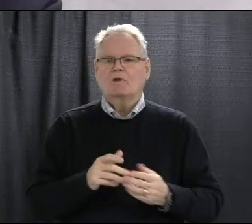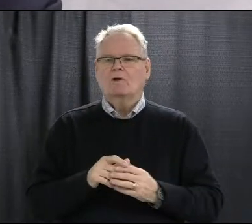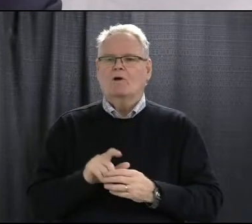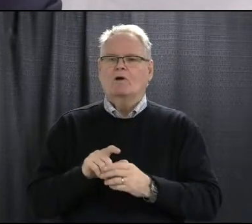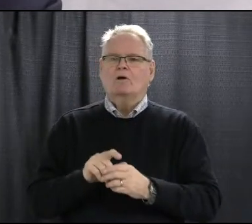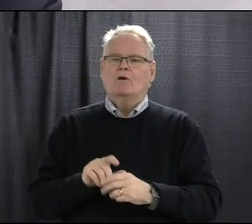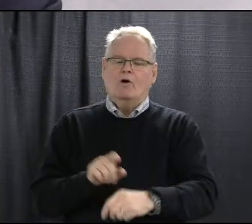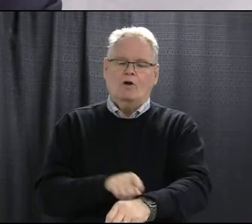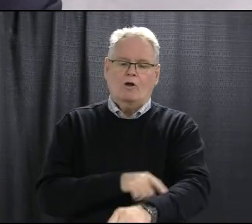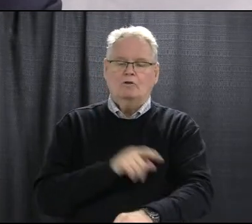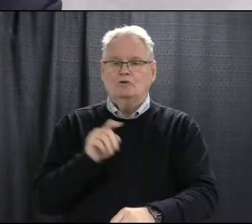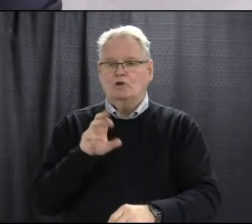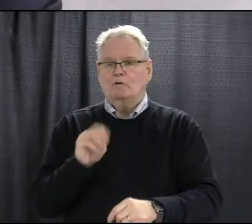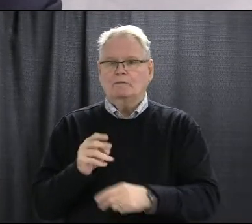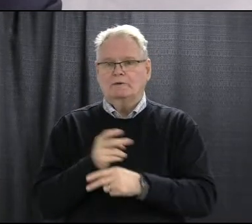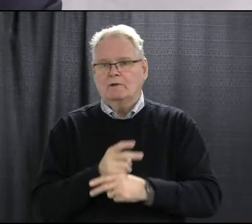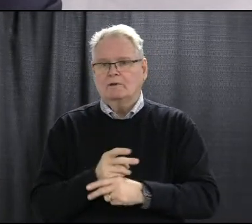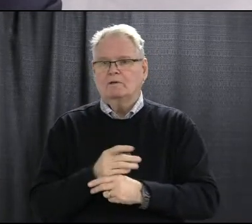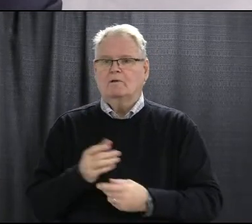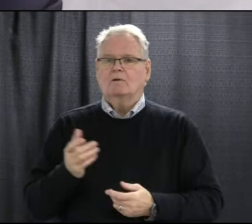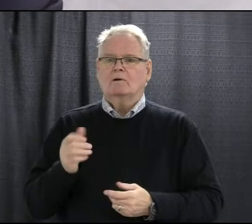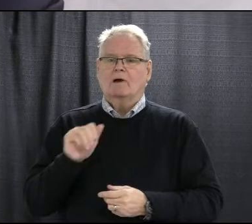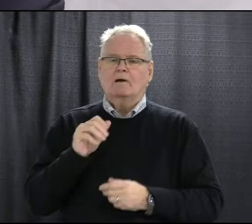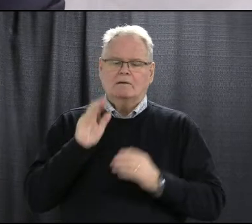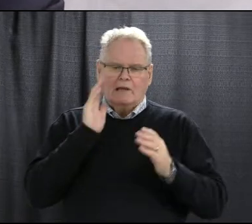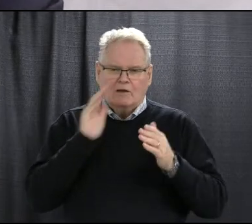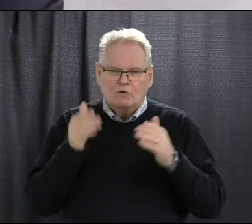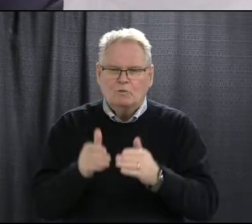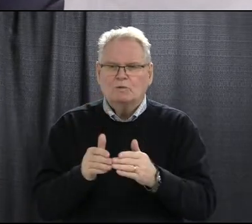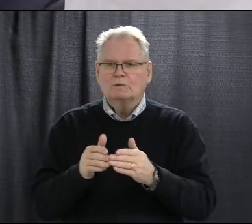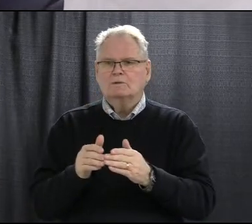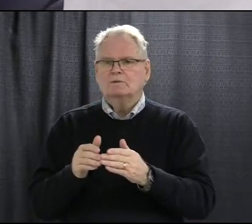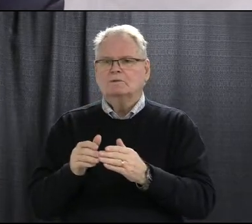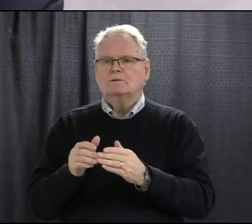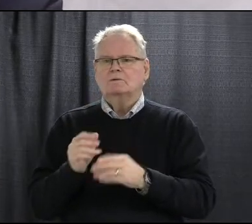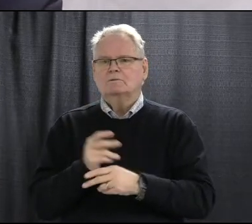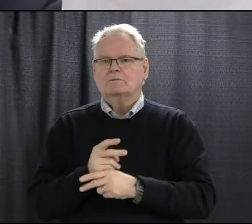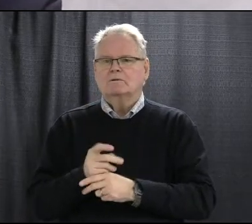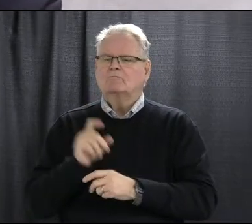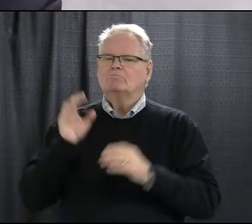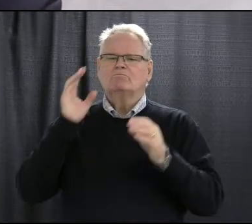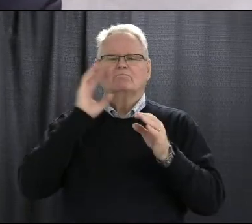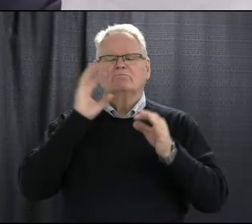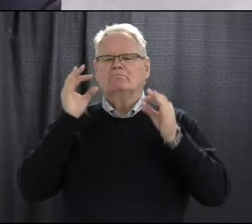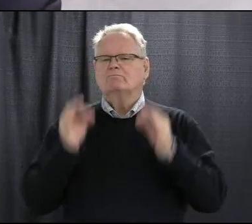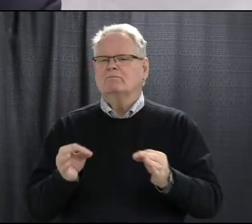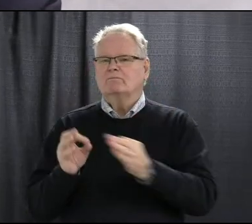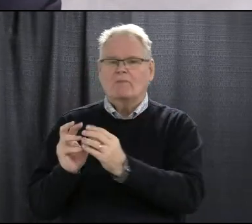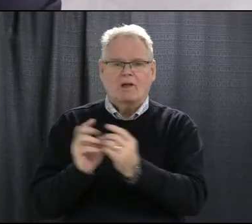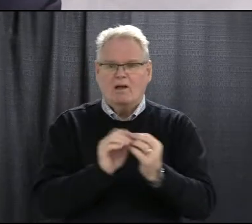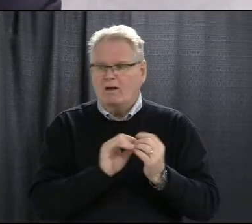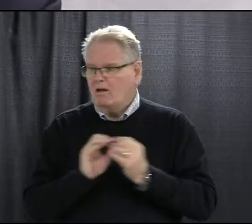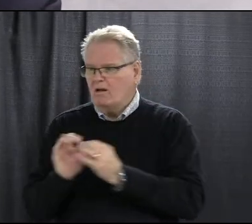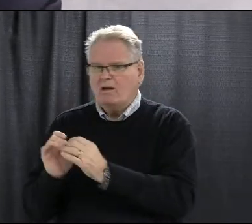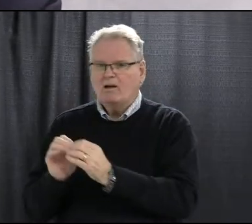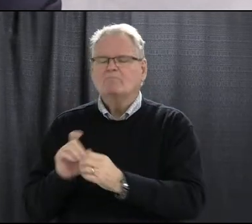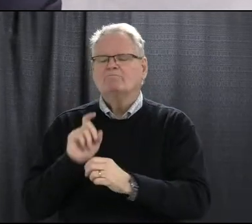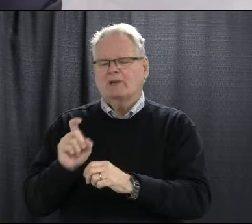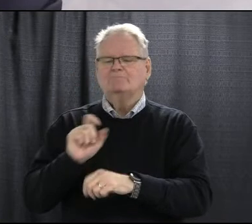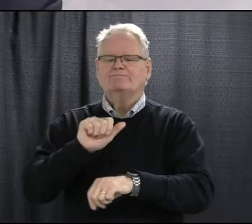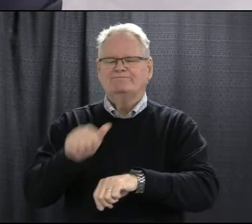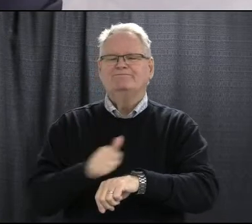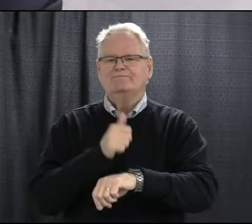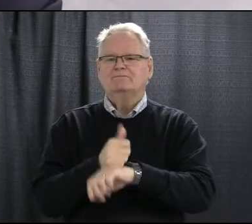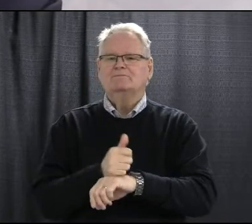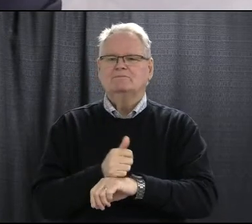And the recommendation for a Centre of Excellence in Aging was driven really by the belief